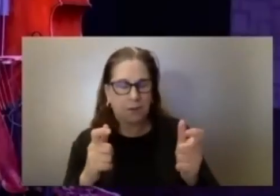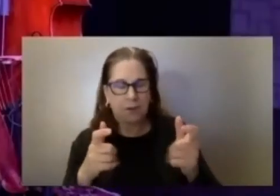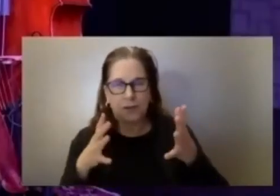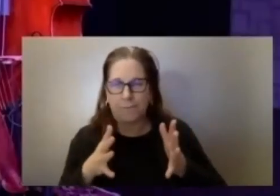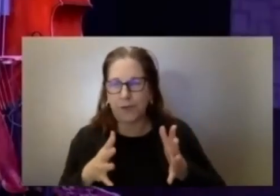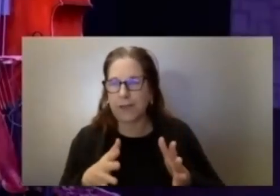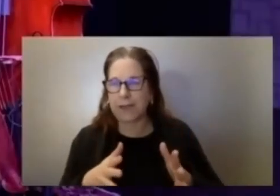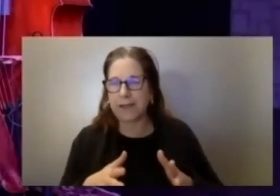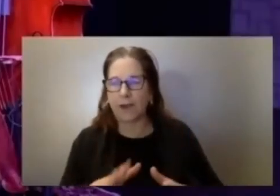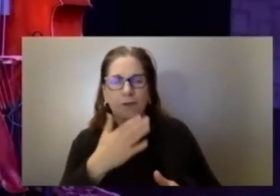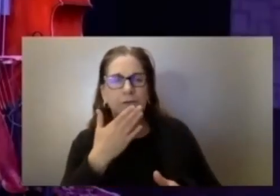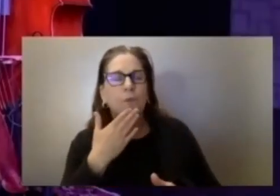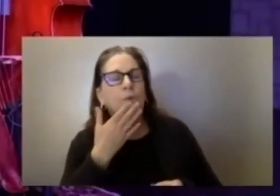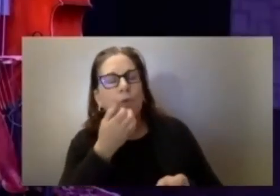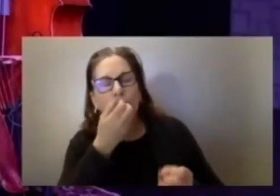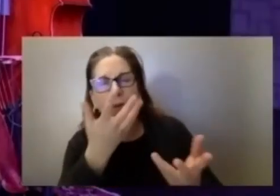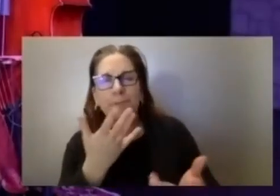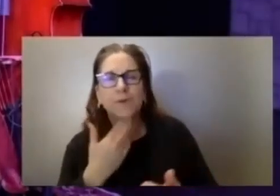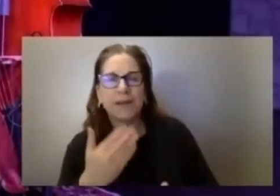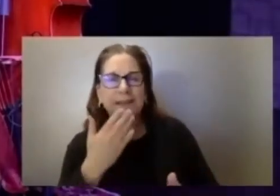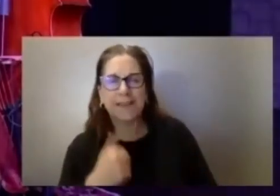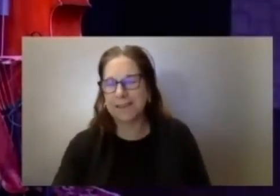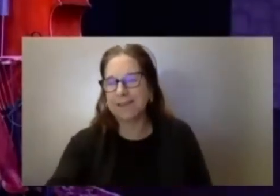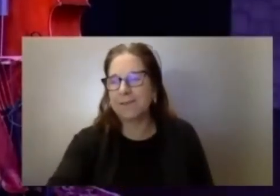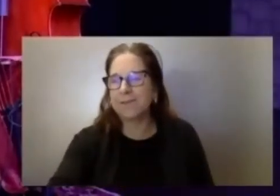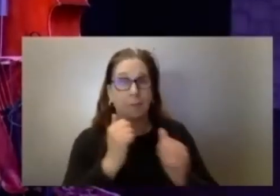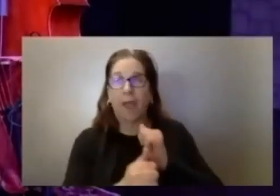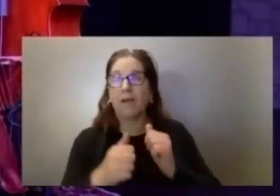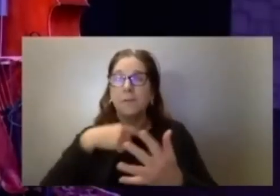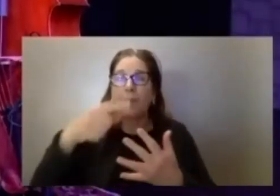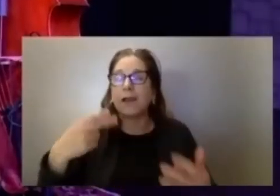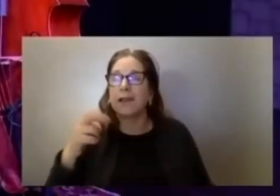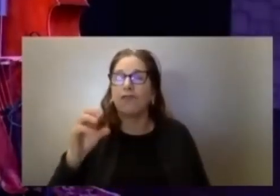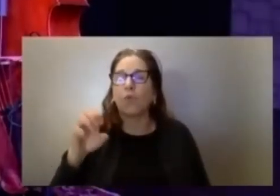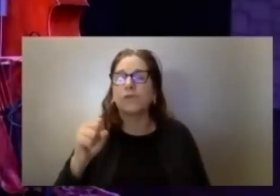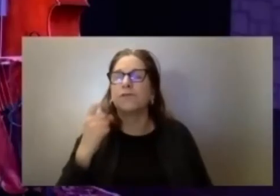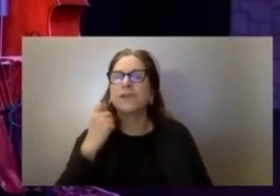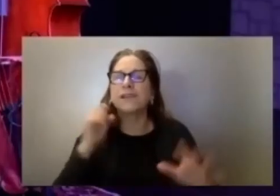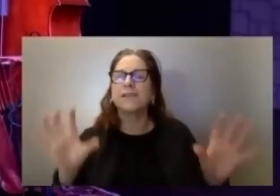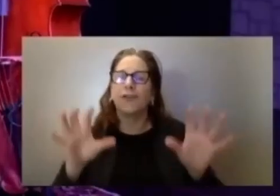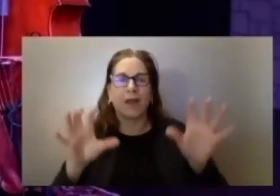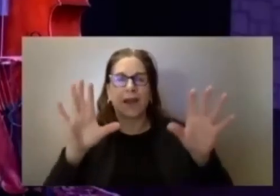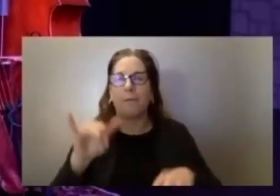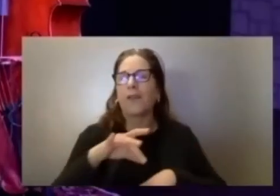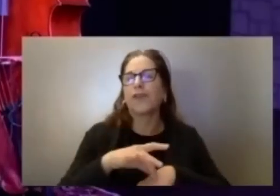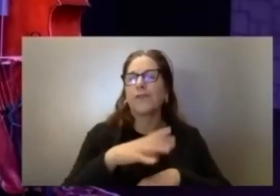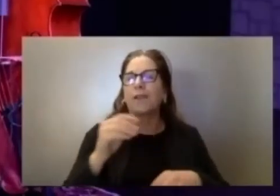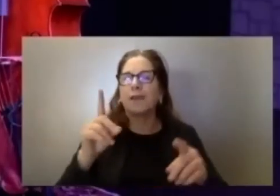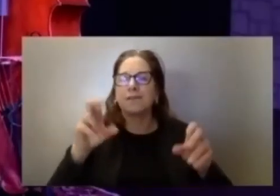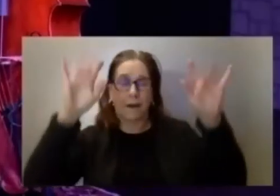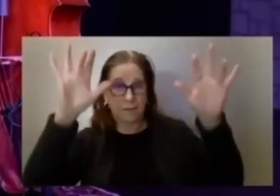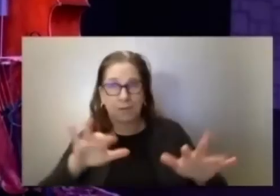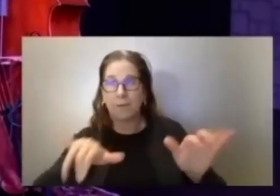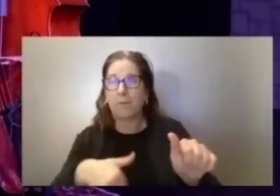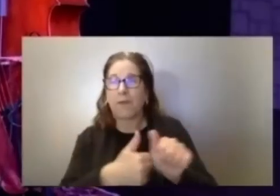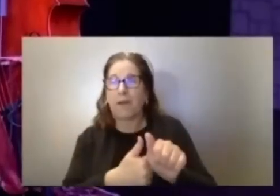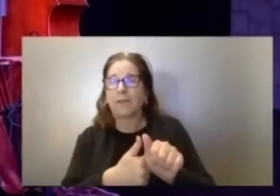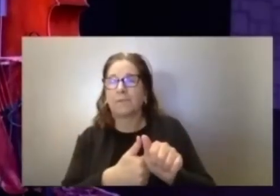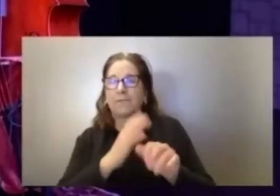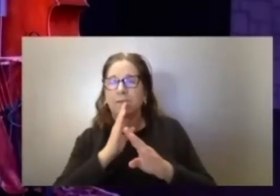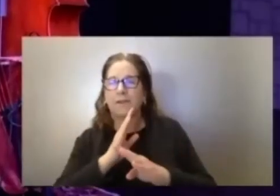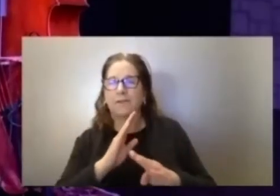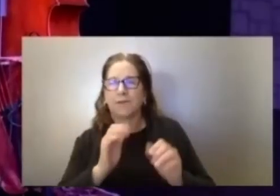the heroes recently decorated by the earth and the dust, and behind them, silent with your tiny steps. Is